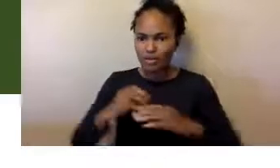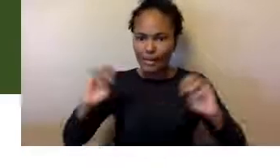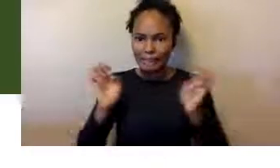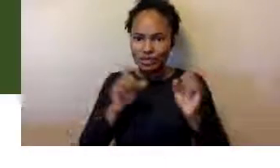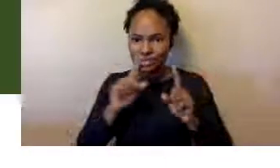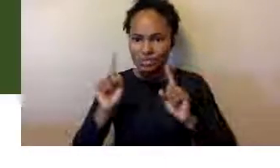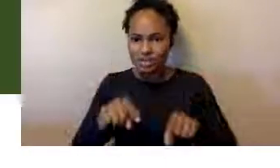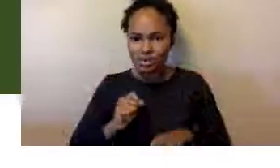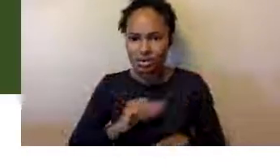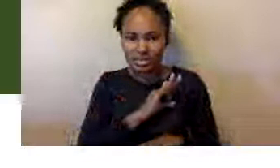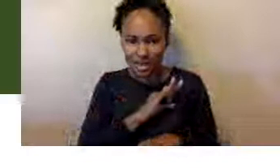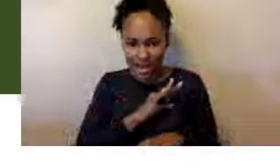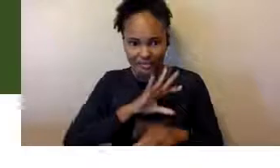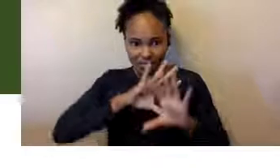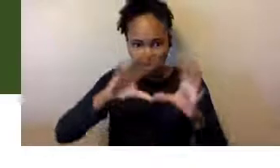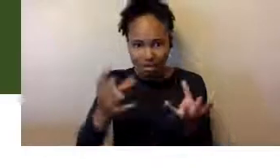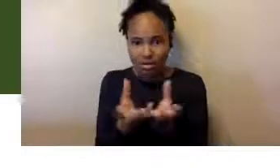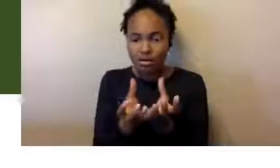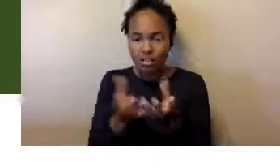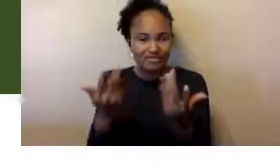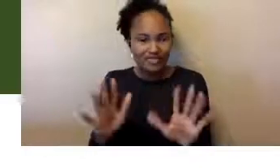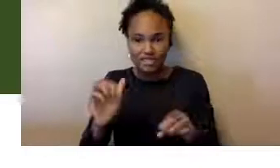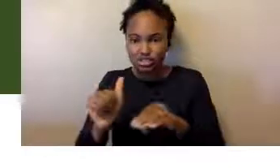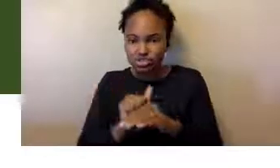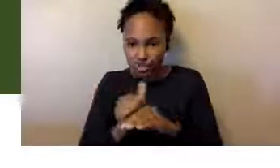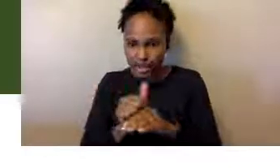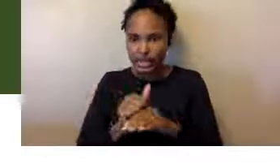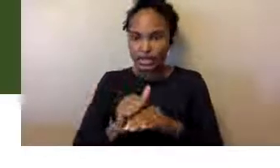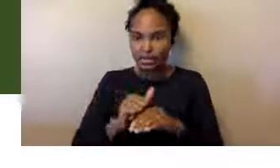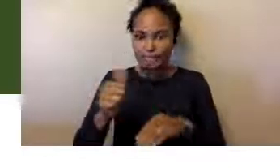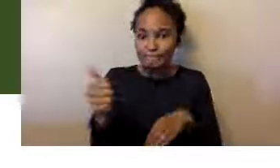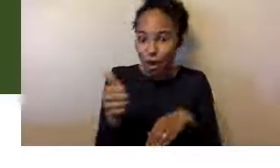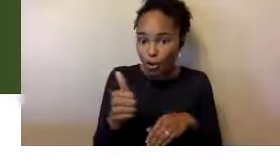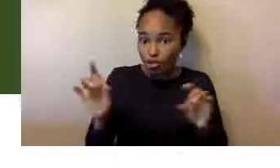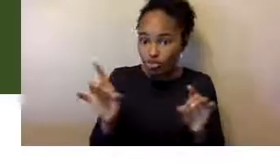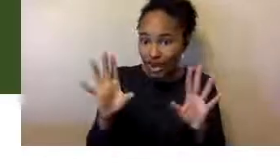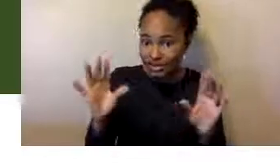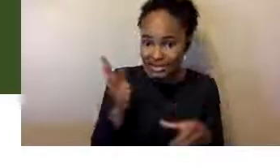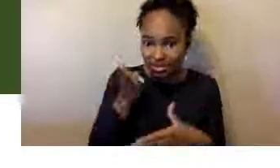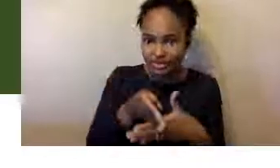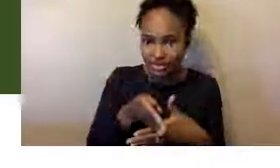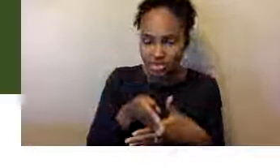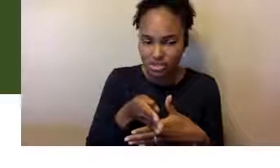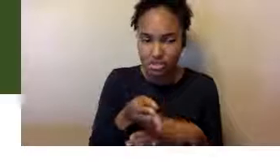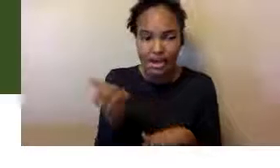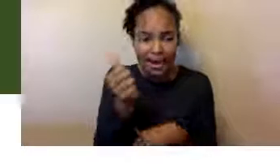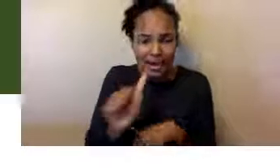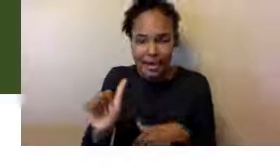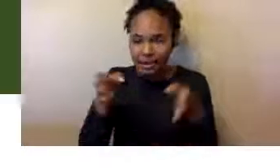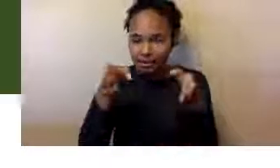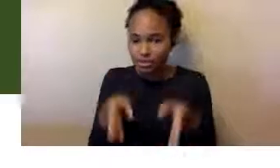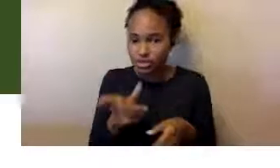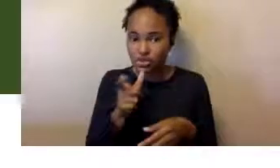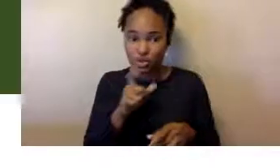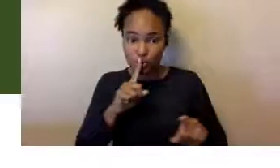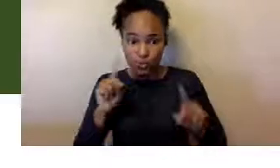everyone within that system are trained on mobile crisis intervention. Anyone who's going to be responding to a